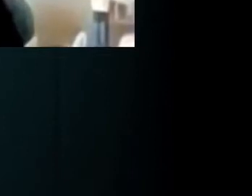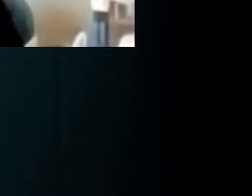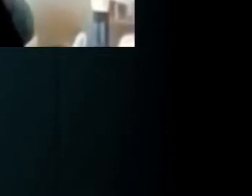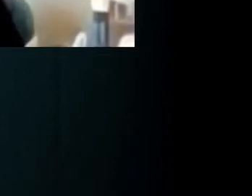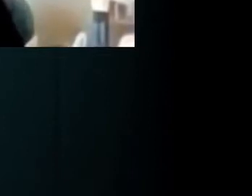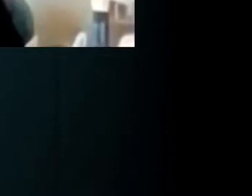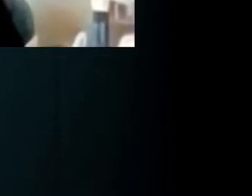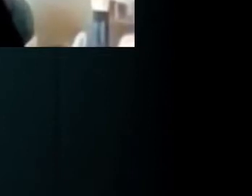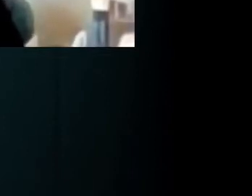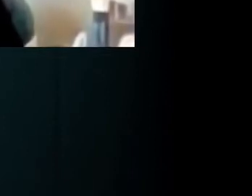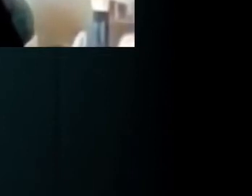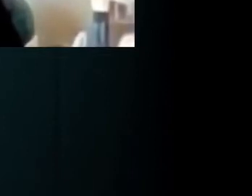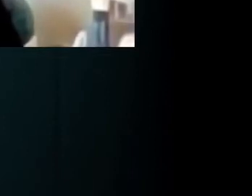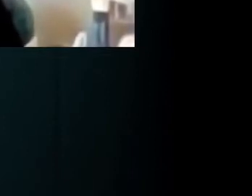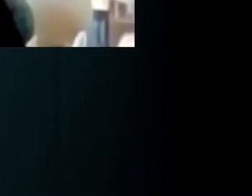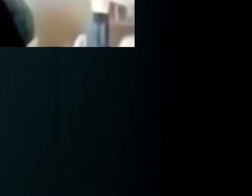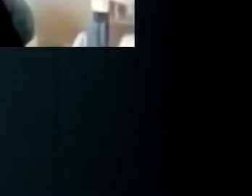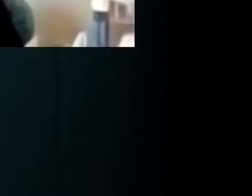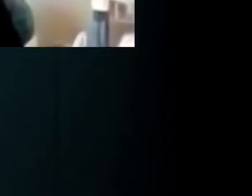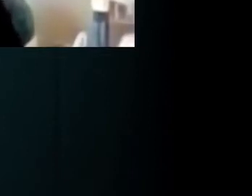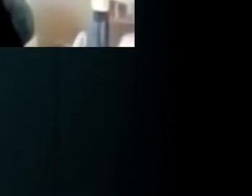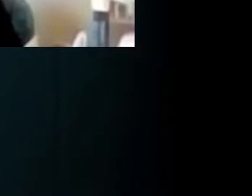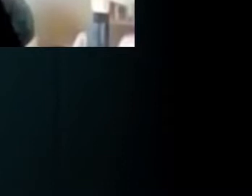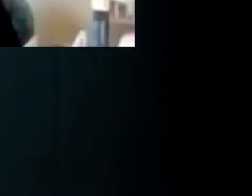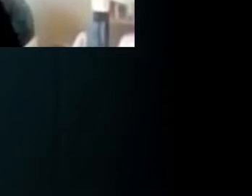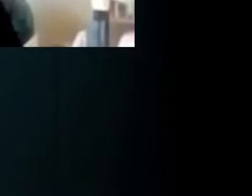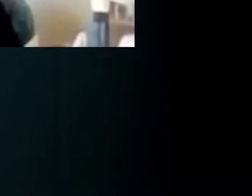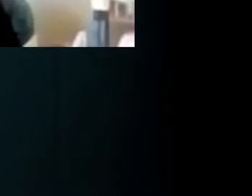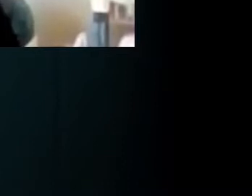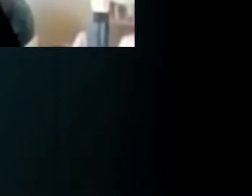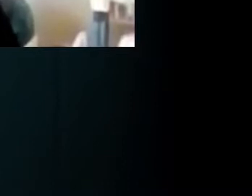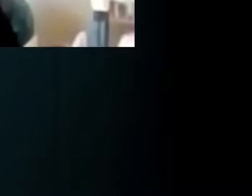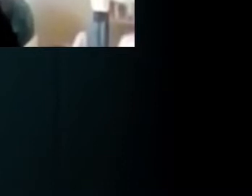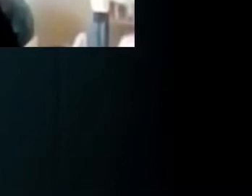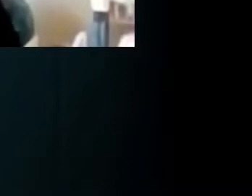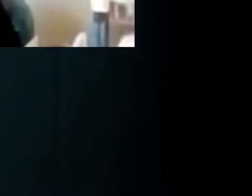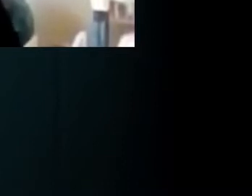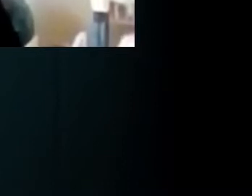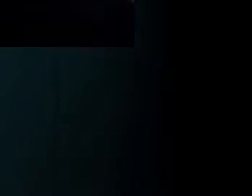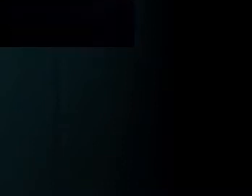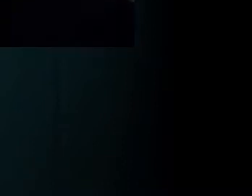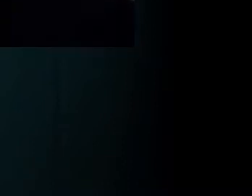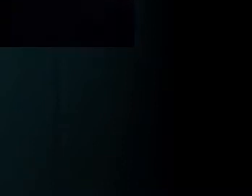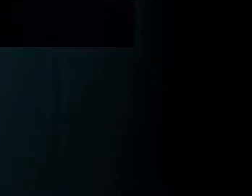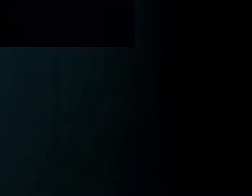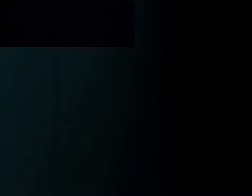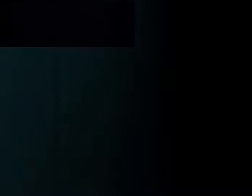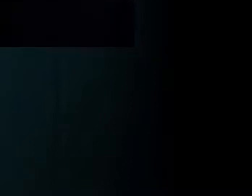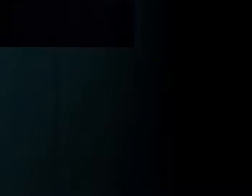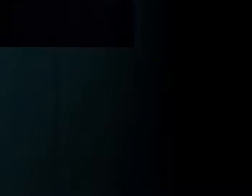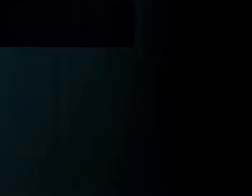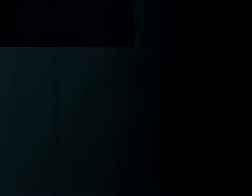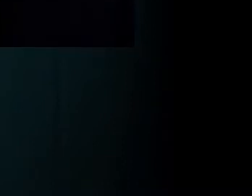people want representations of so far north as the Assyrians? Well, I think